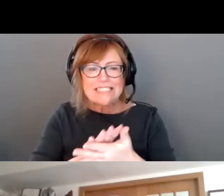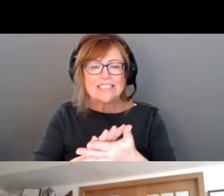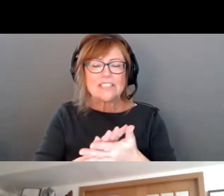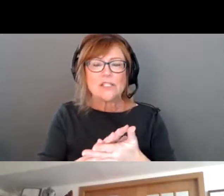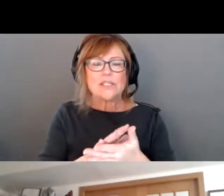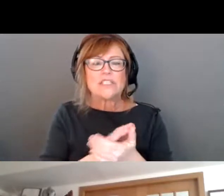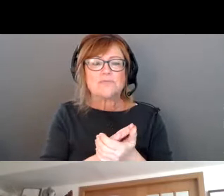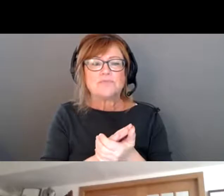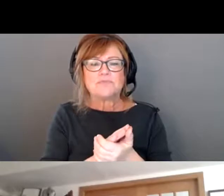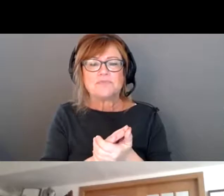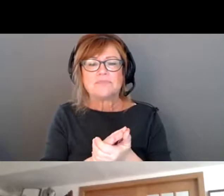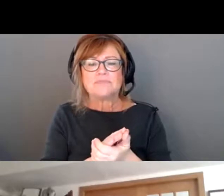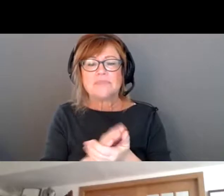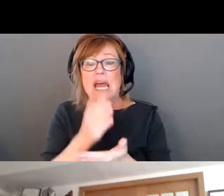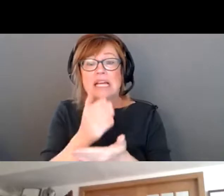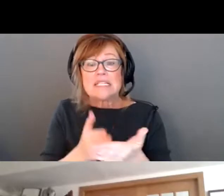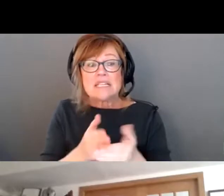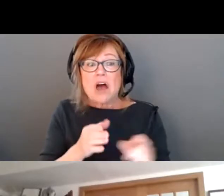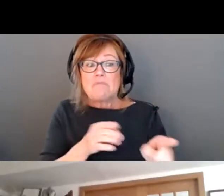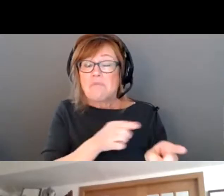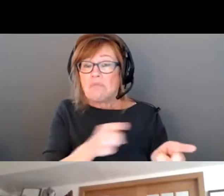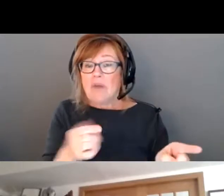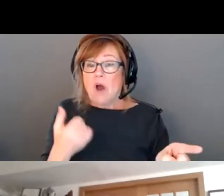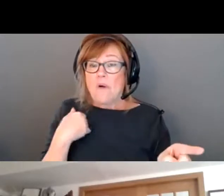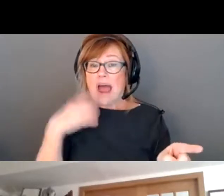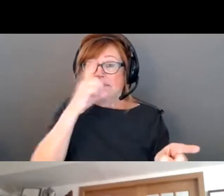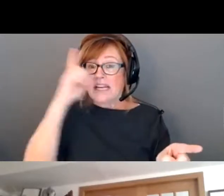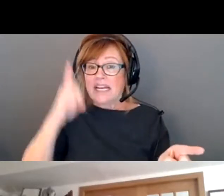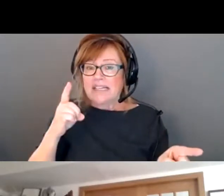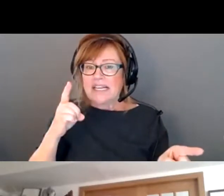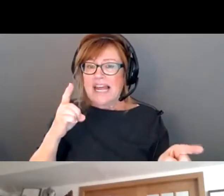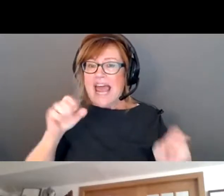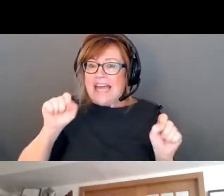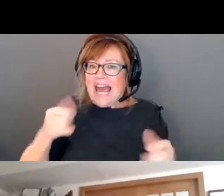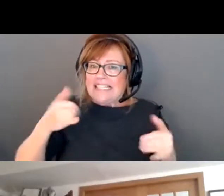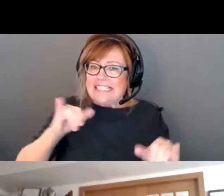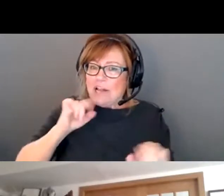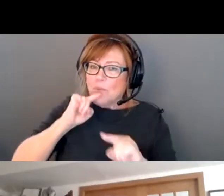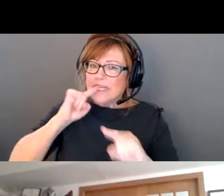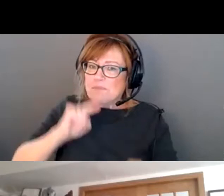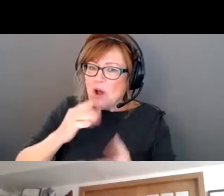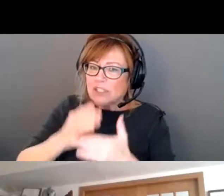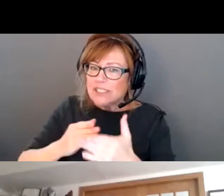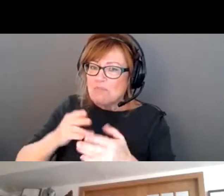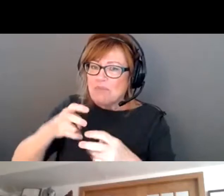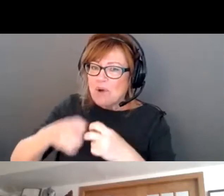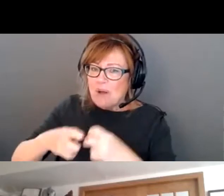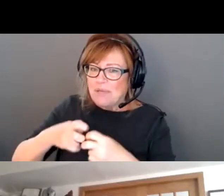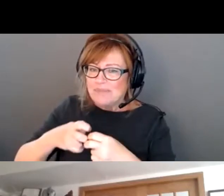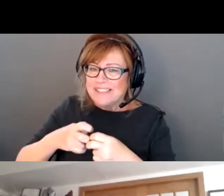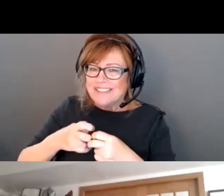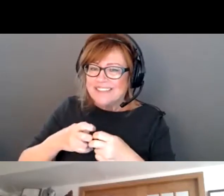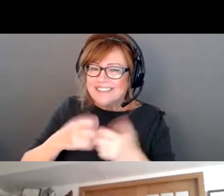retain capacity to respond to certain particular problems, which is why those of us